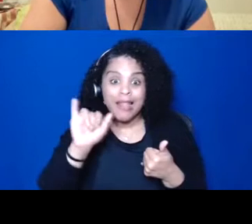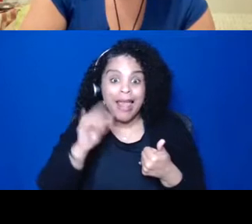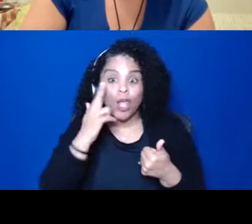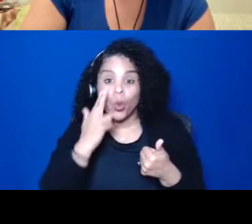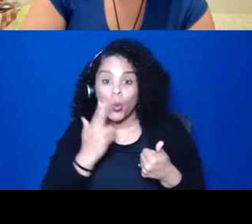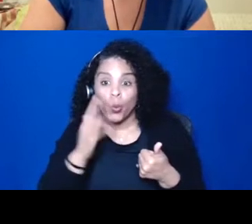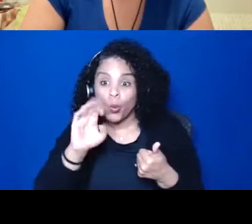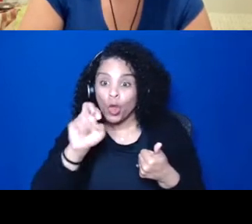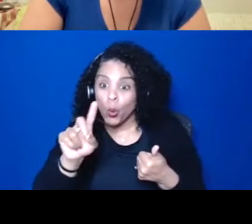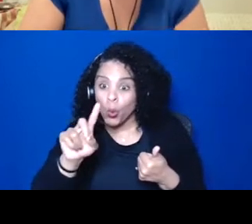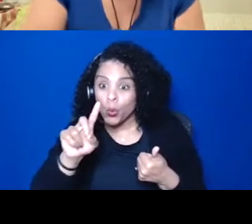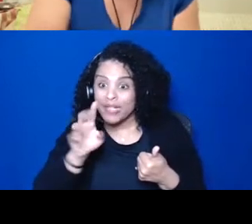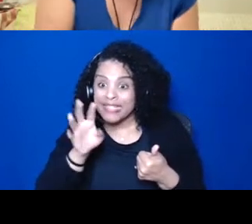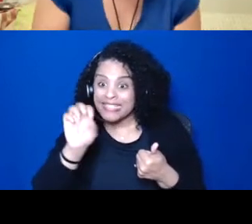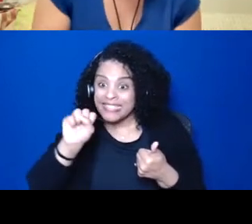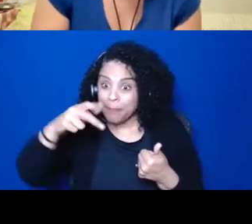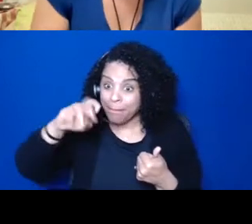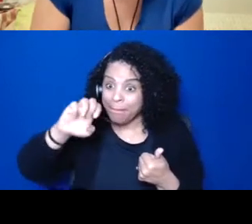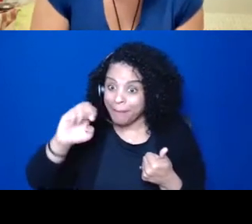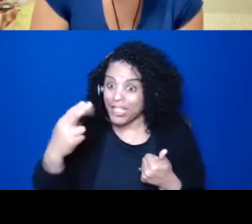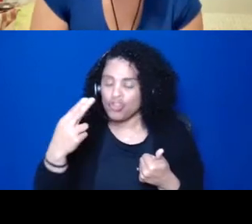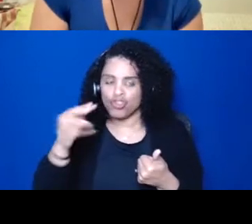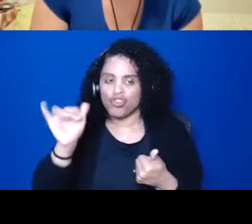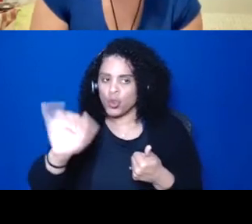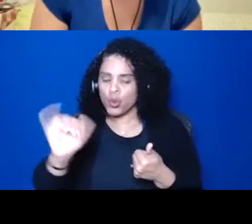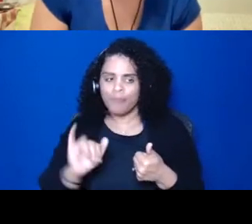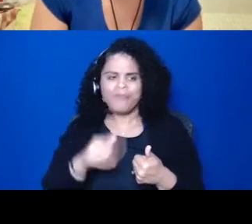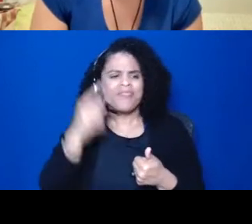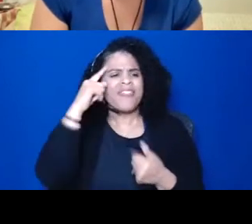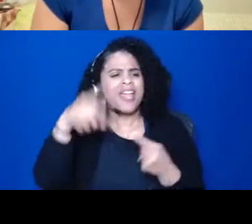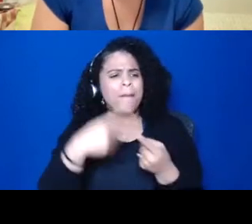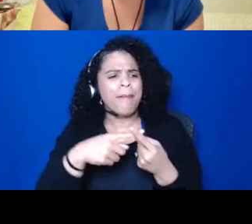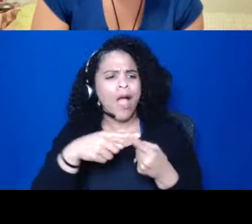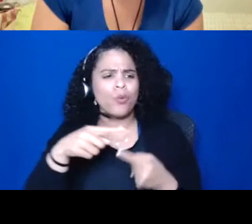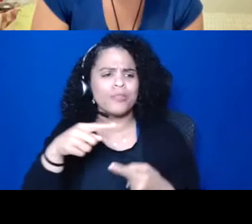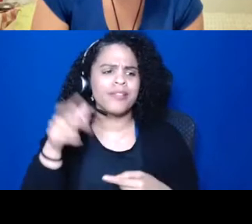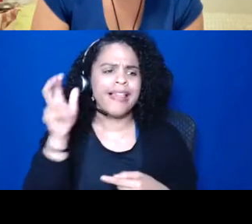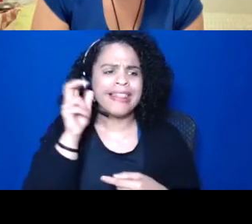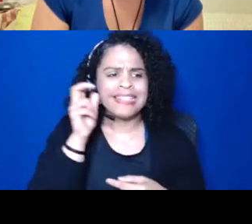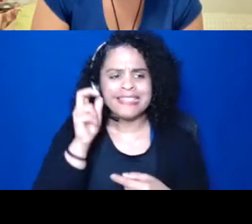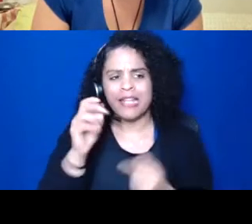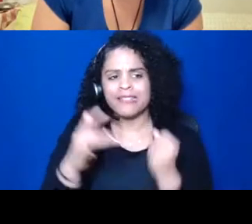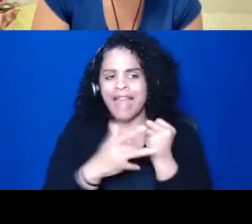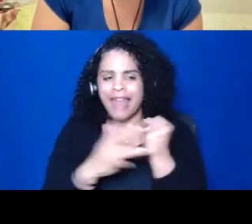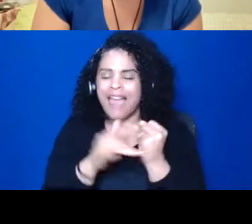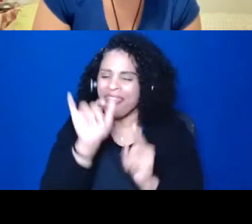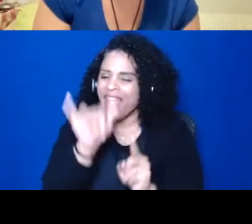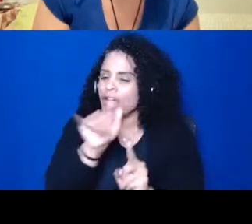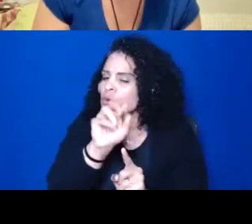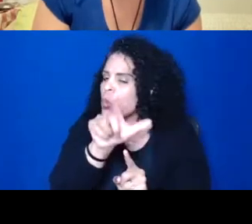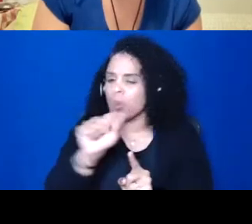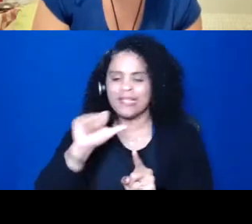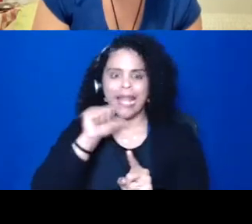for example. Also, think about hearing technologies as tools rather than cures.